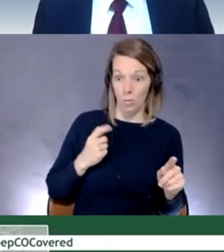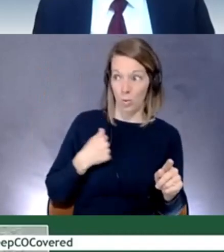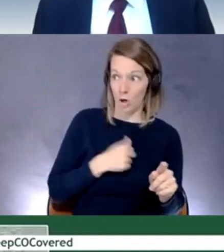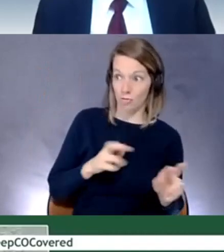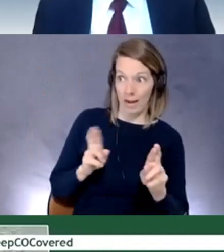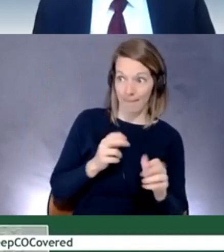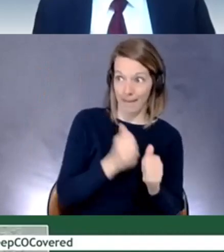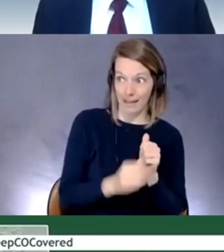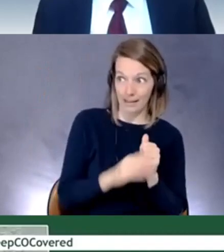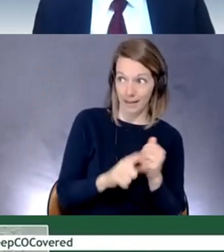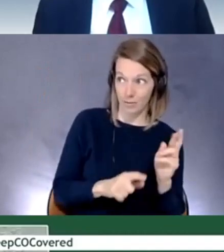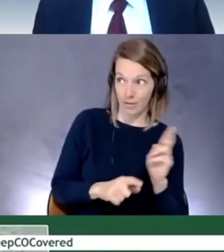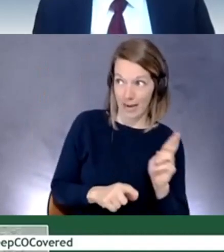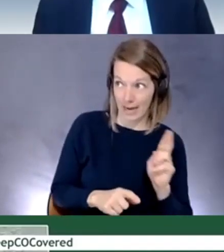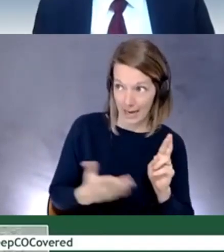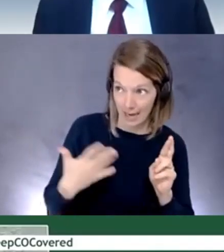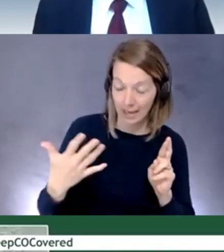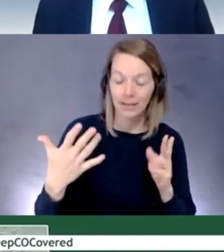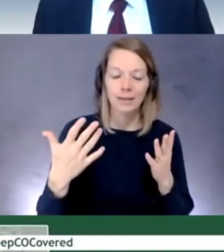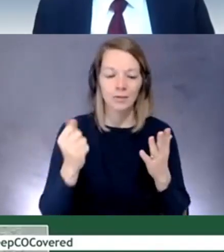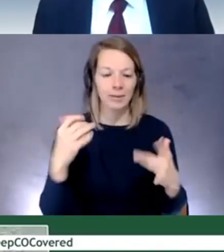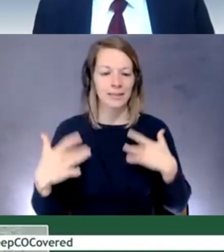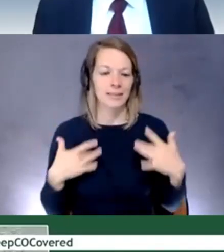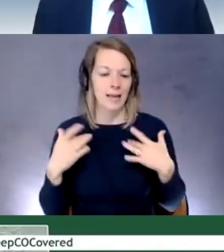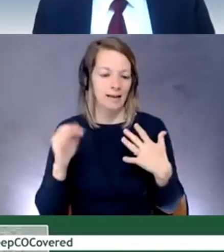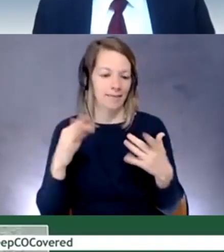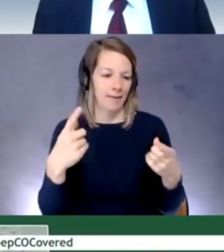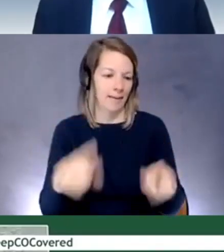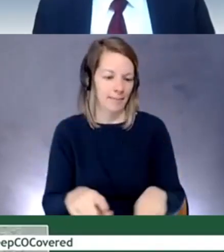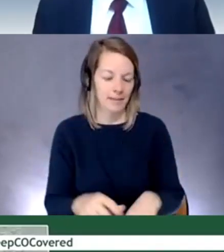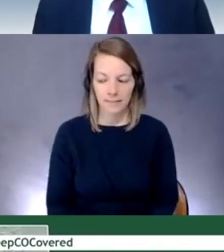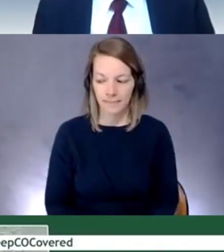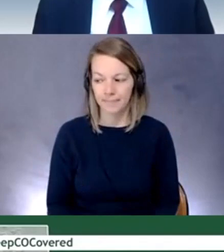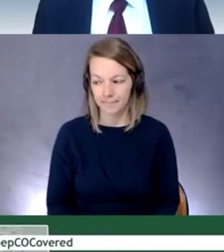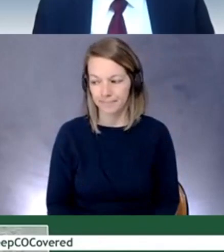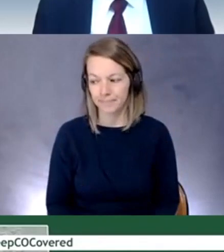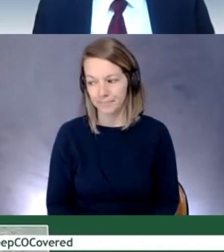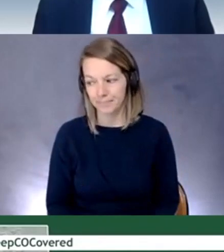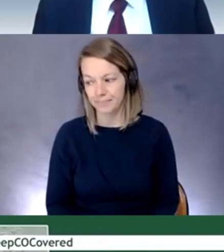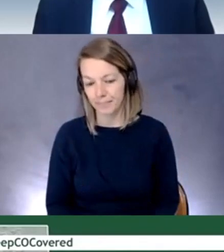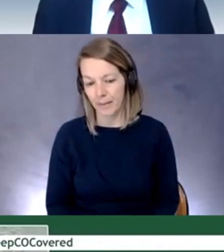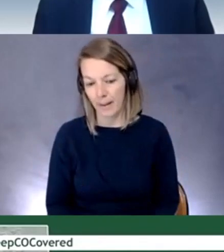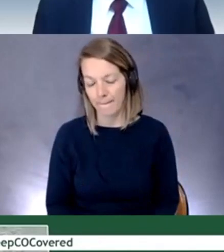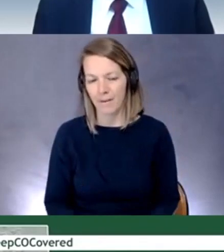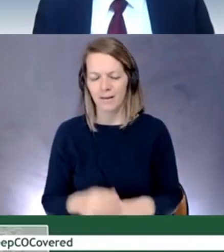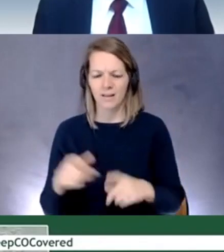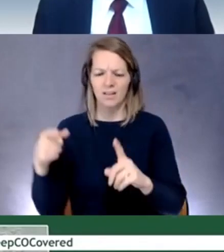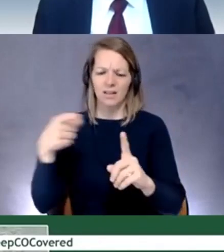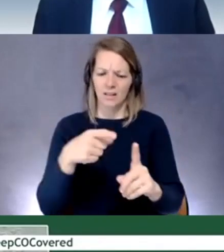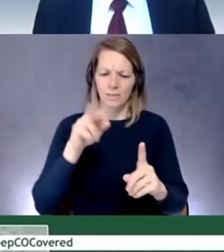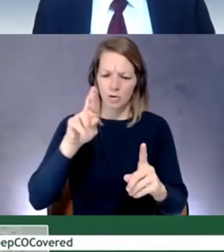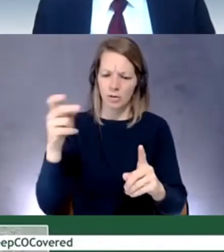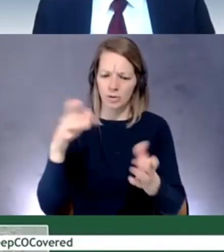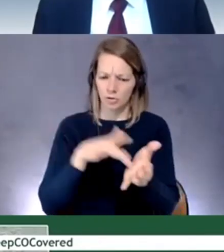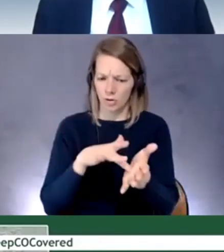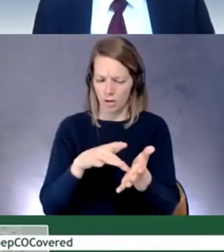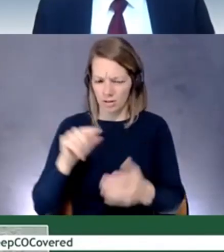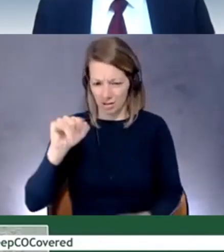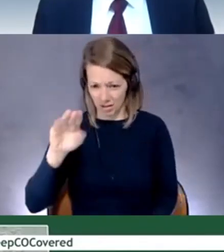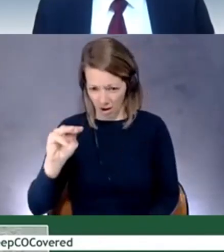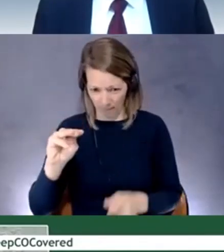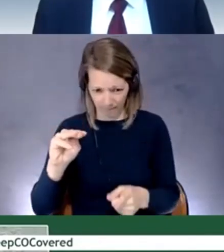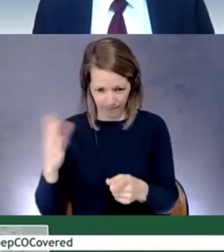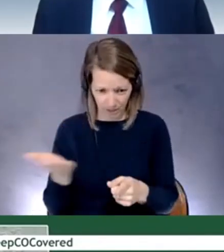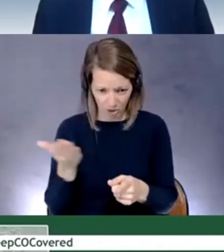bill and done some of the analysis and would be excited for that opportunity. Staying on prescription drugs, Tom, if you are still